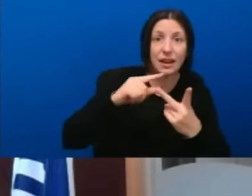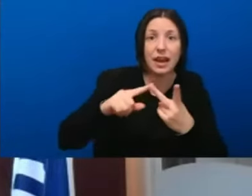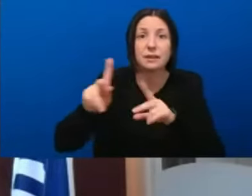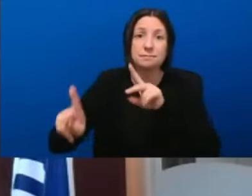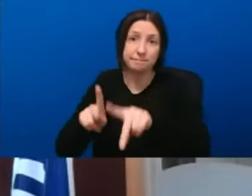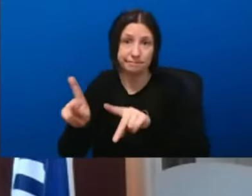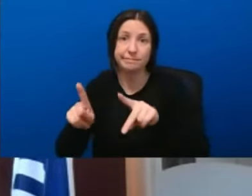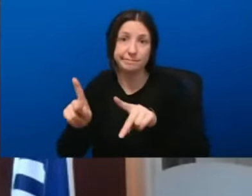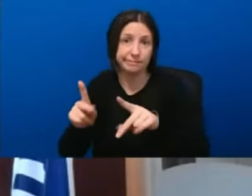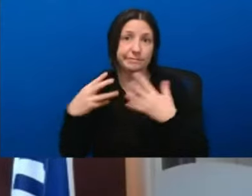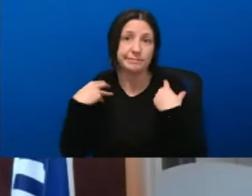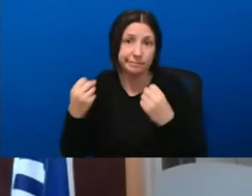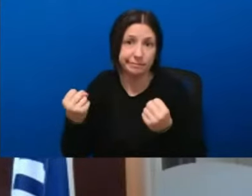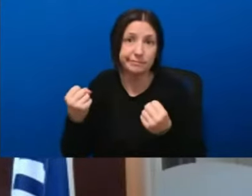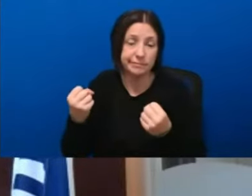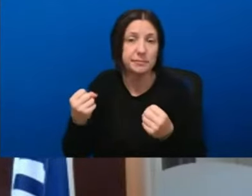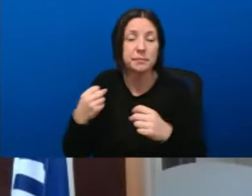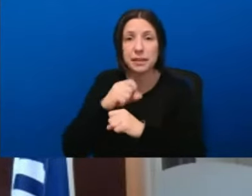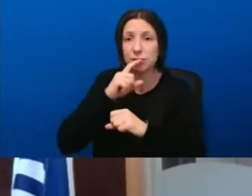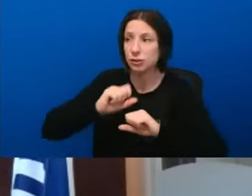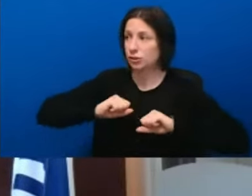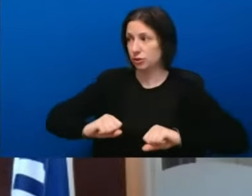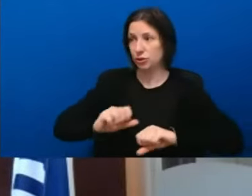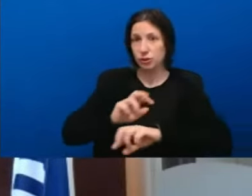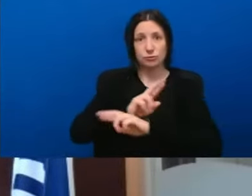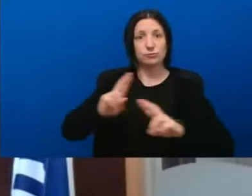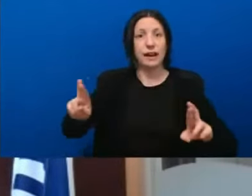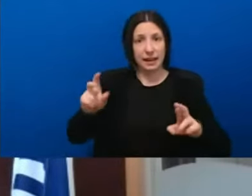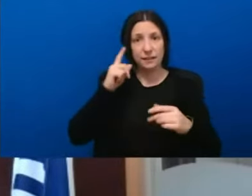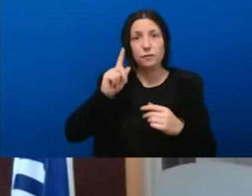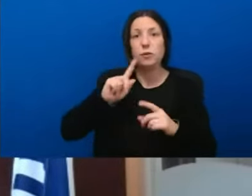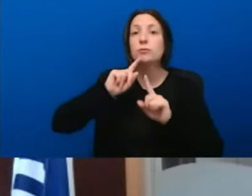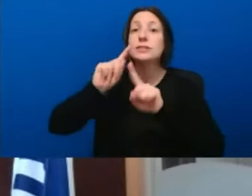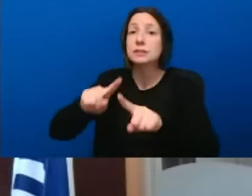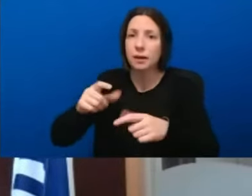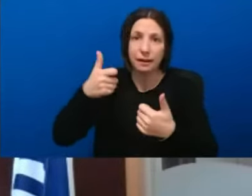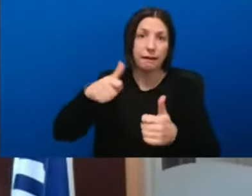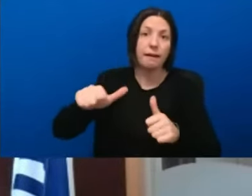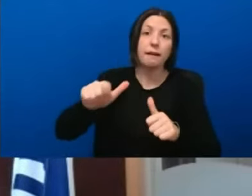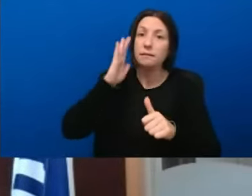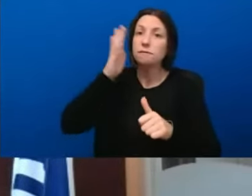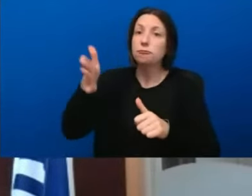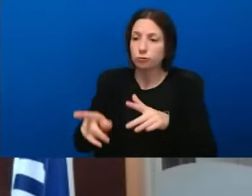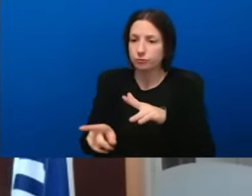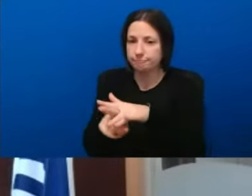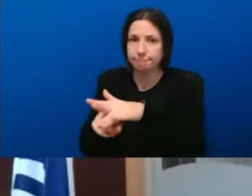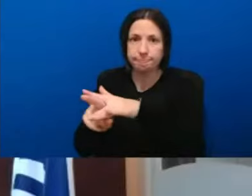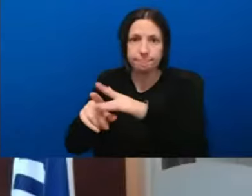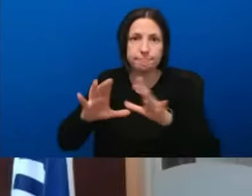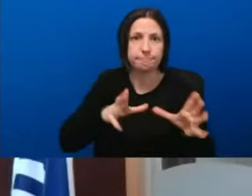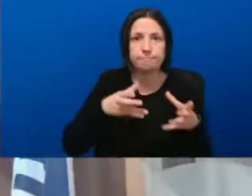landscape recovery and human recovery, so that we are ready and able to respond to what comes next.